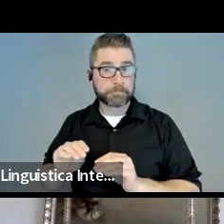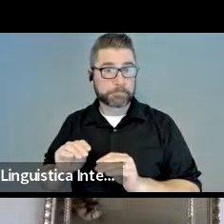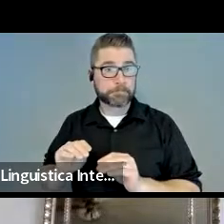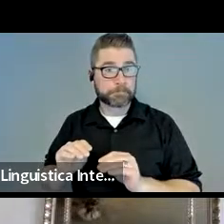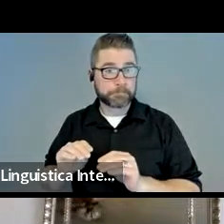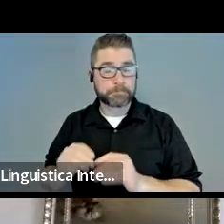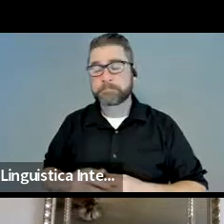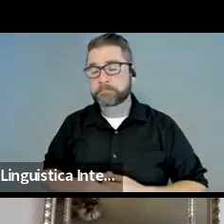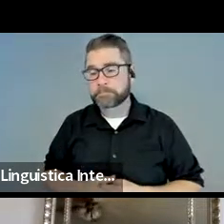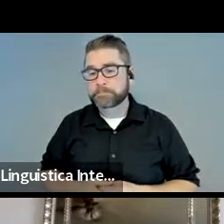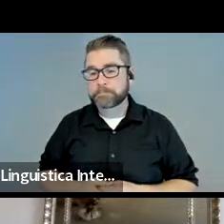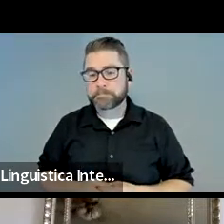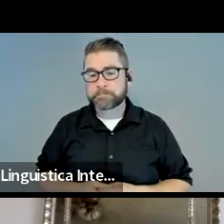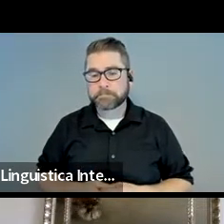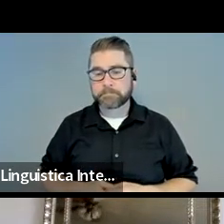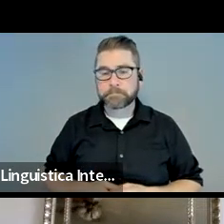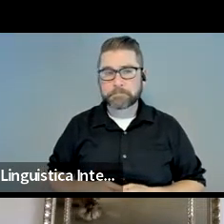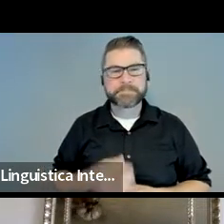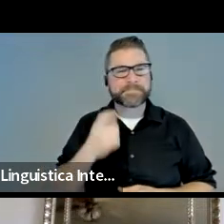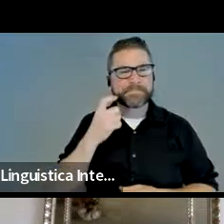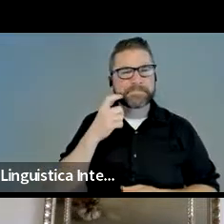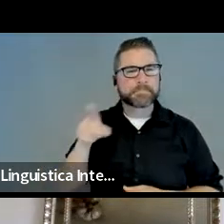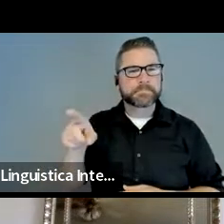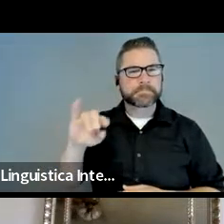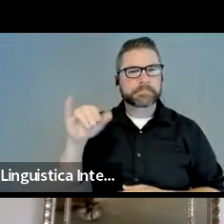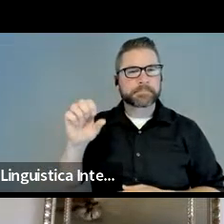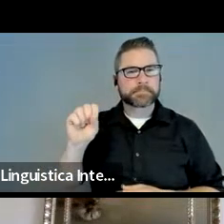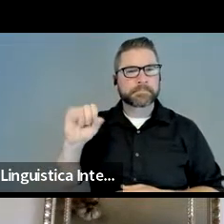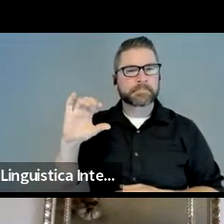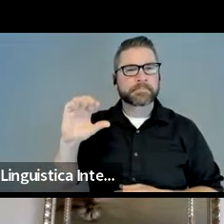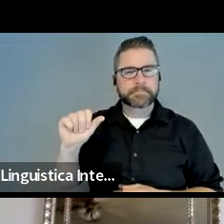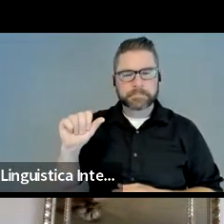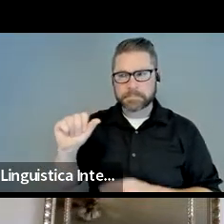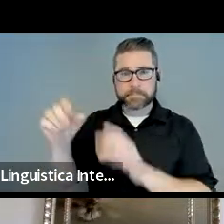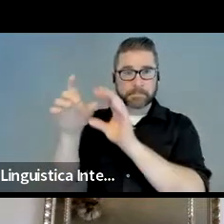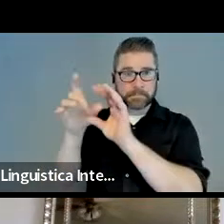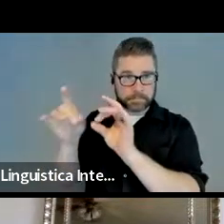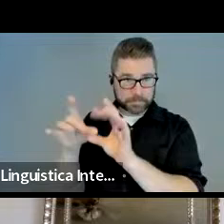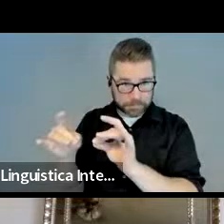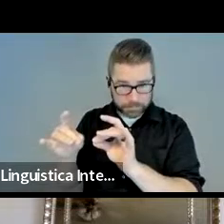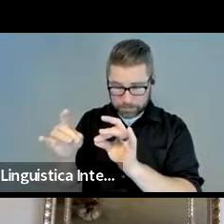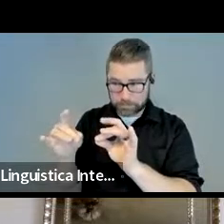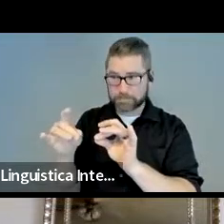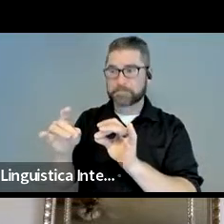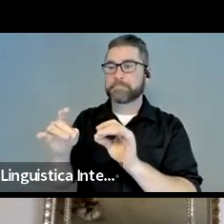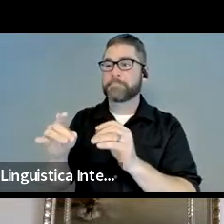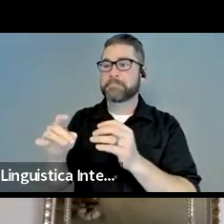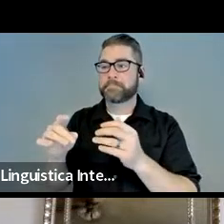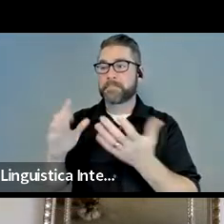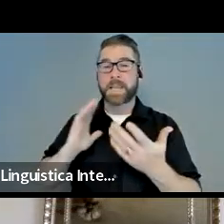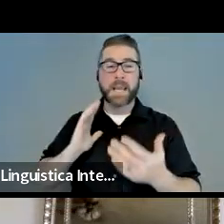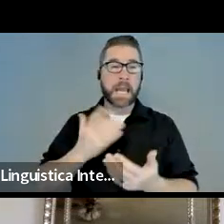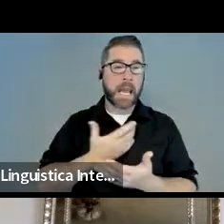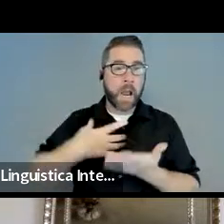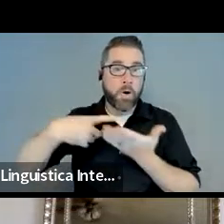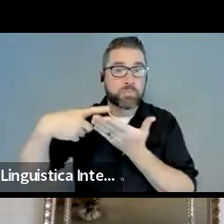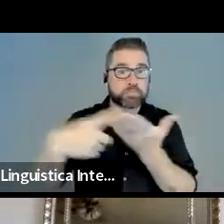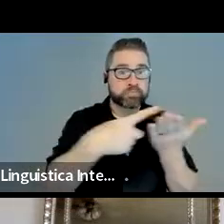As Jessica from the Air District shared previously, given that our rich discussion took us over time, it is